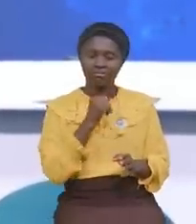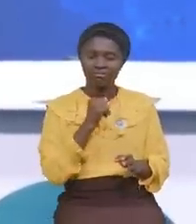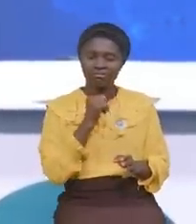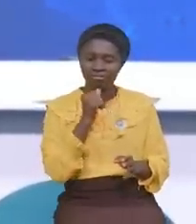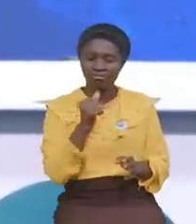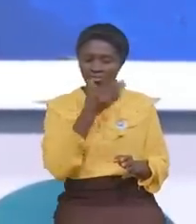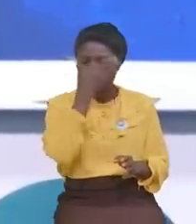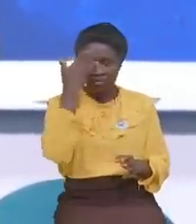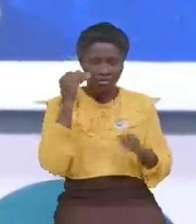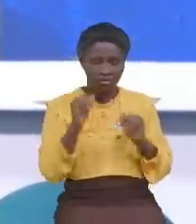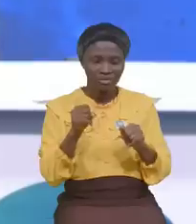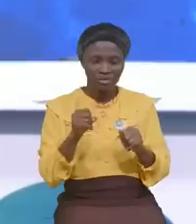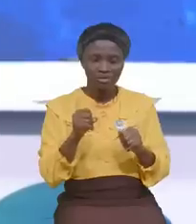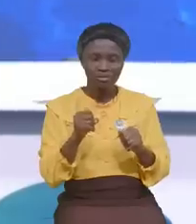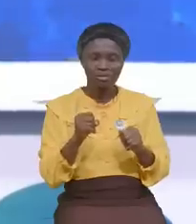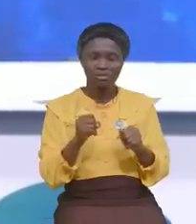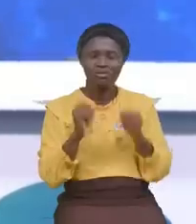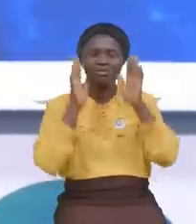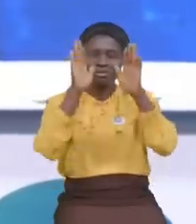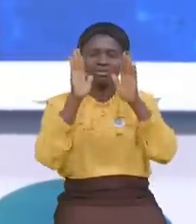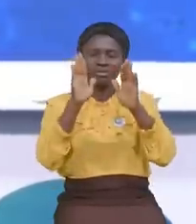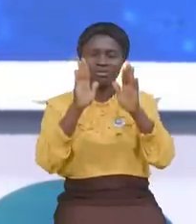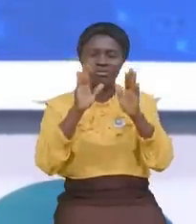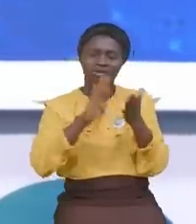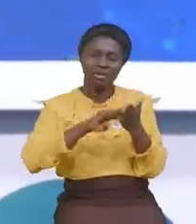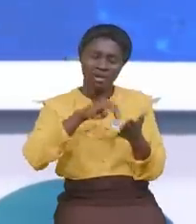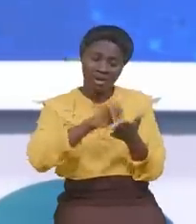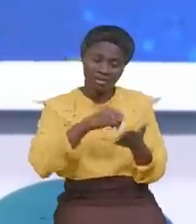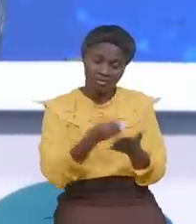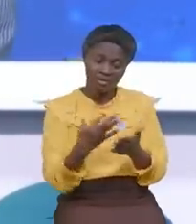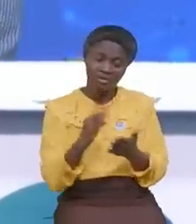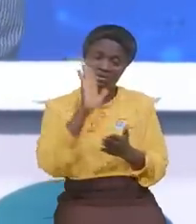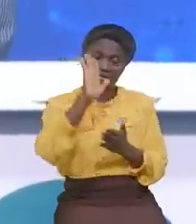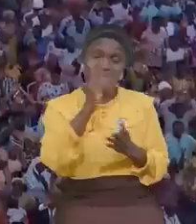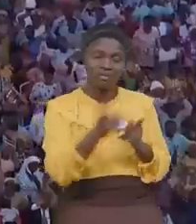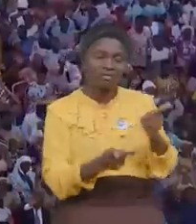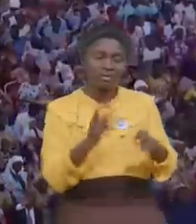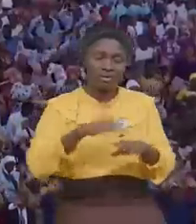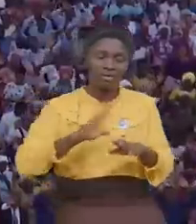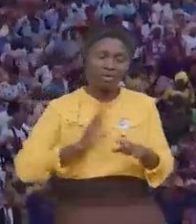remarkable evidence of your visitation upon our lives in Jesus'